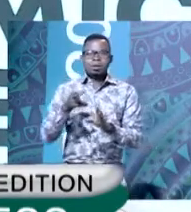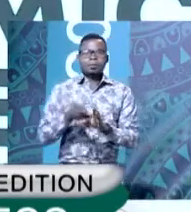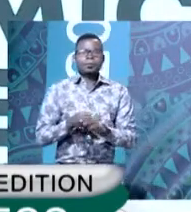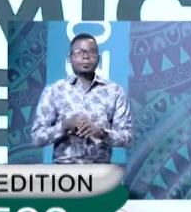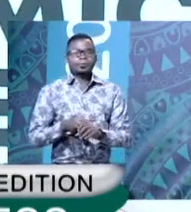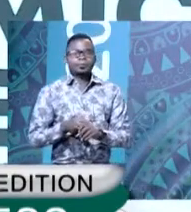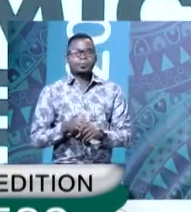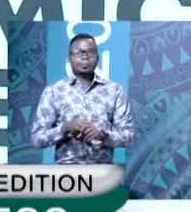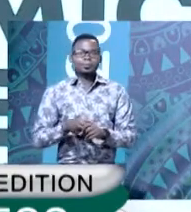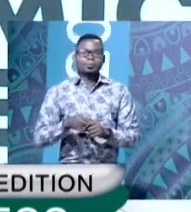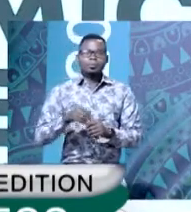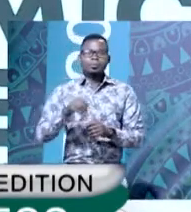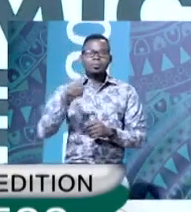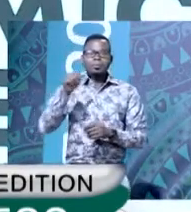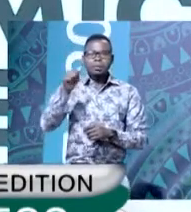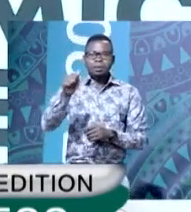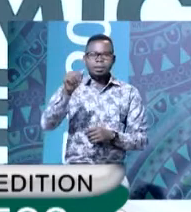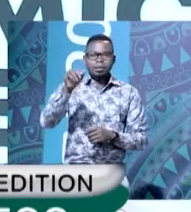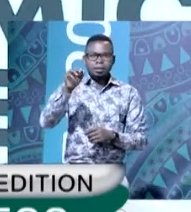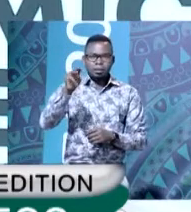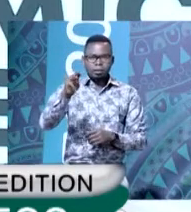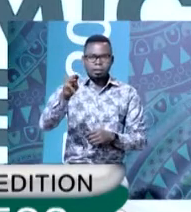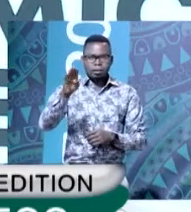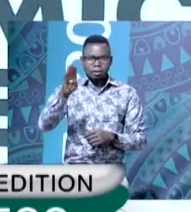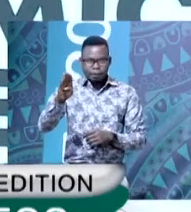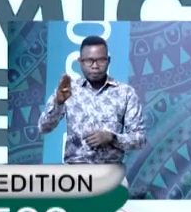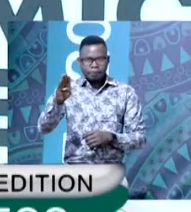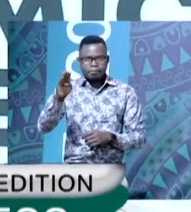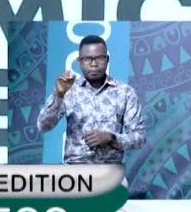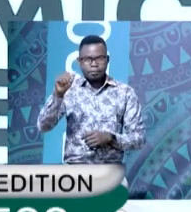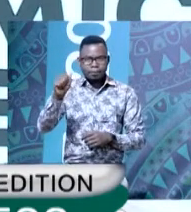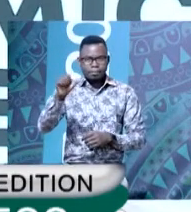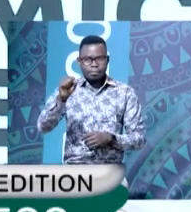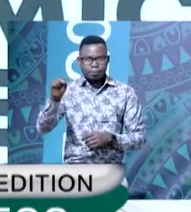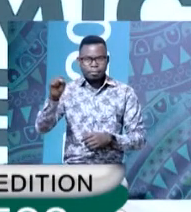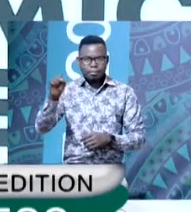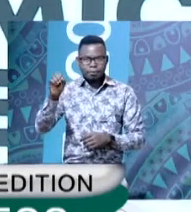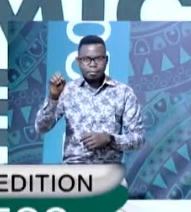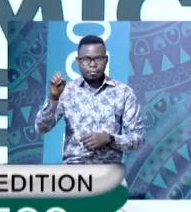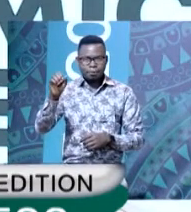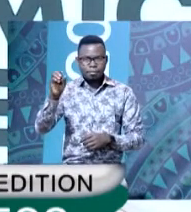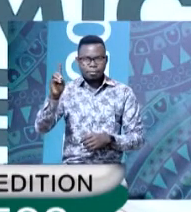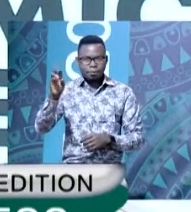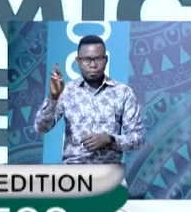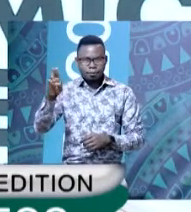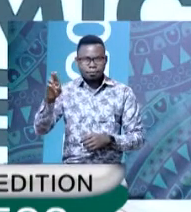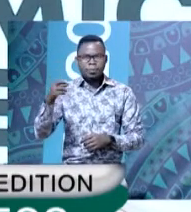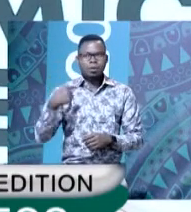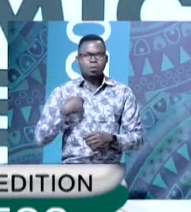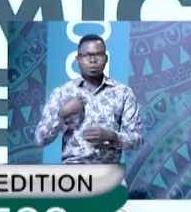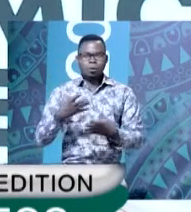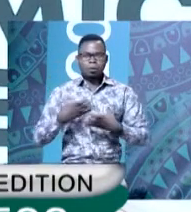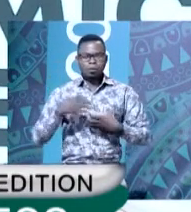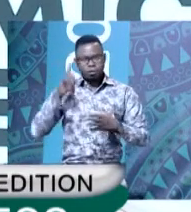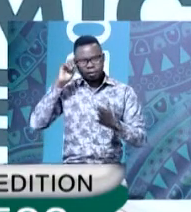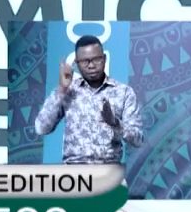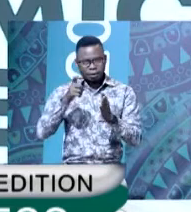ambassador's conversation. To join us, we would like to recognize some